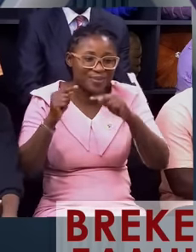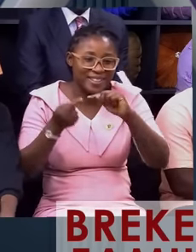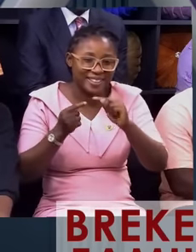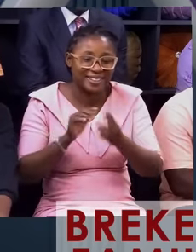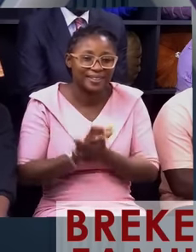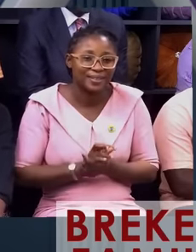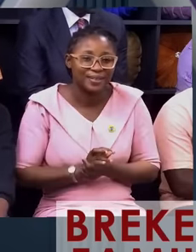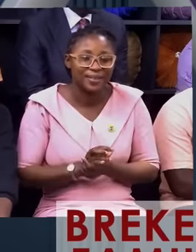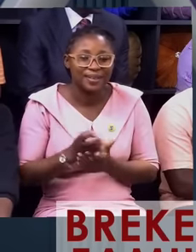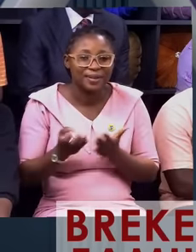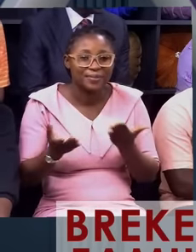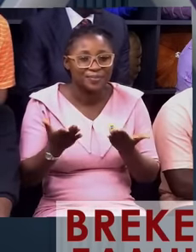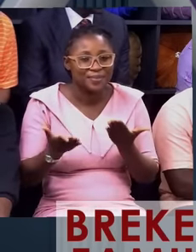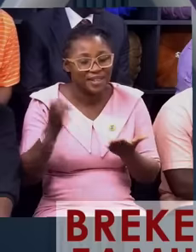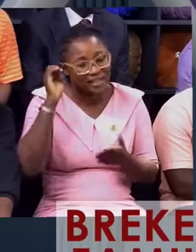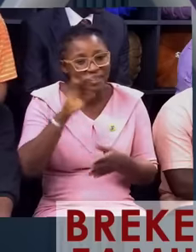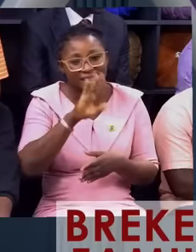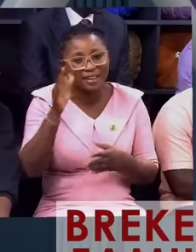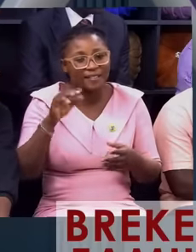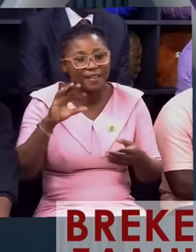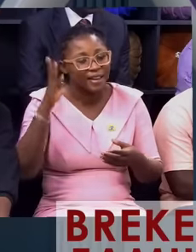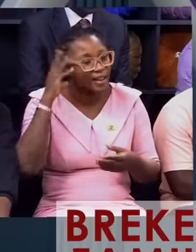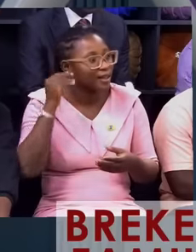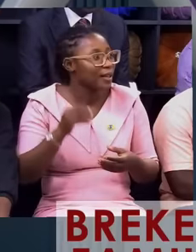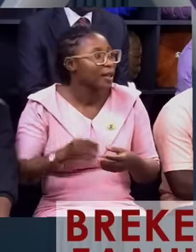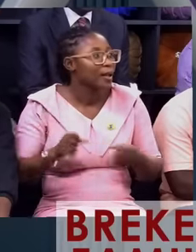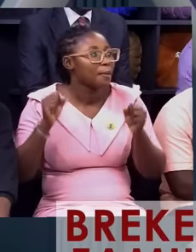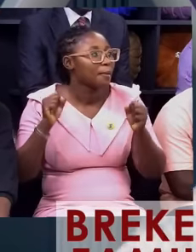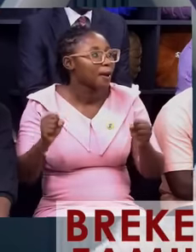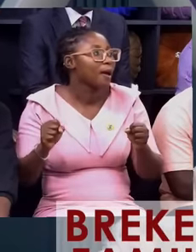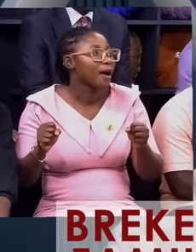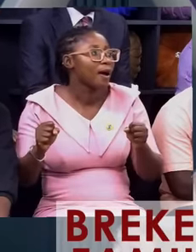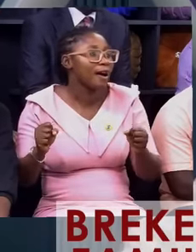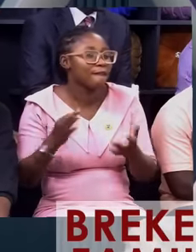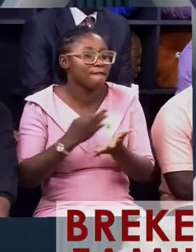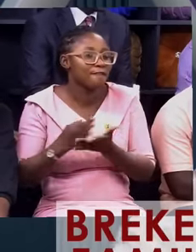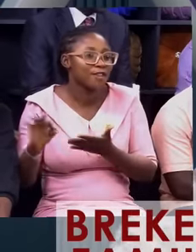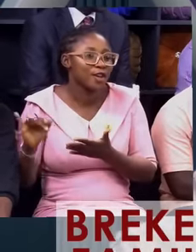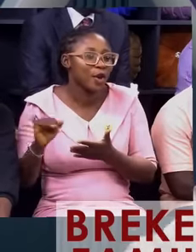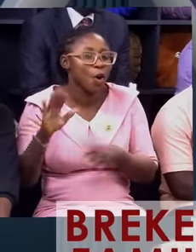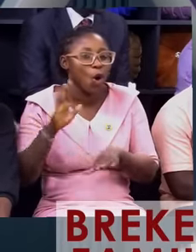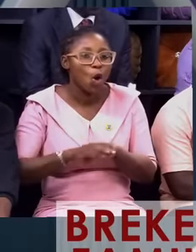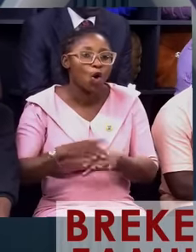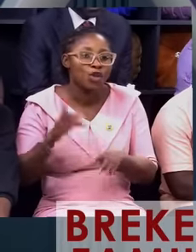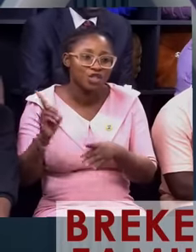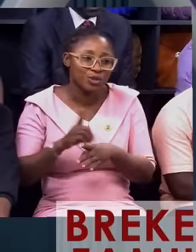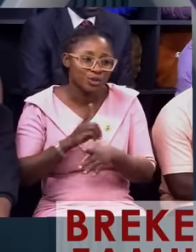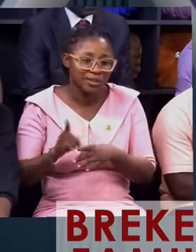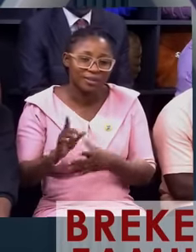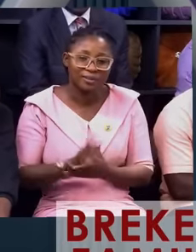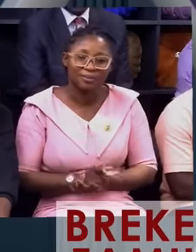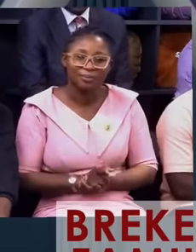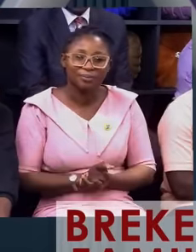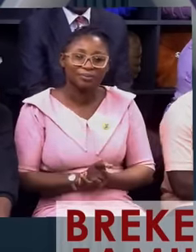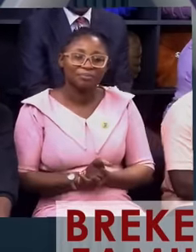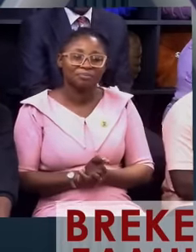amen may he never experience power failure on duty amen hello good